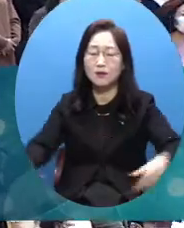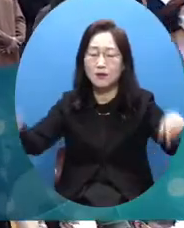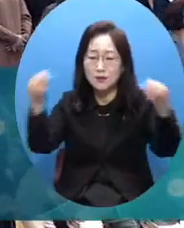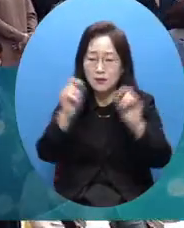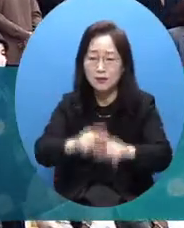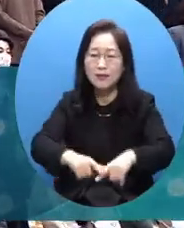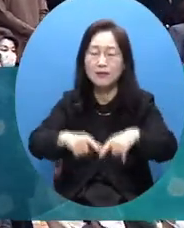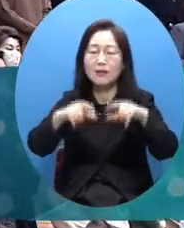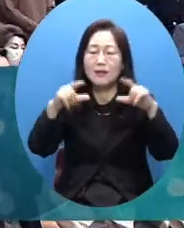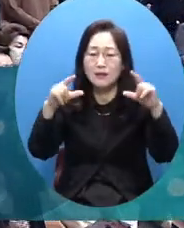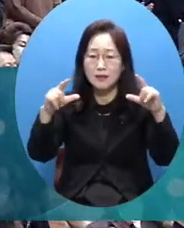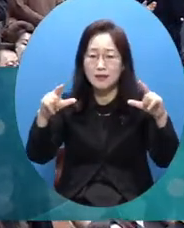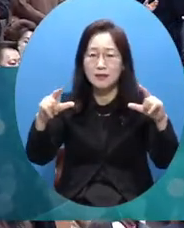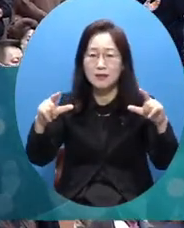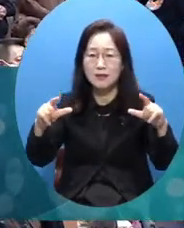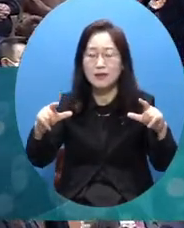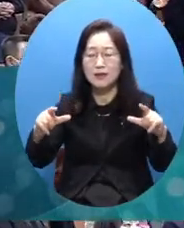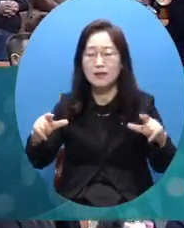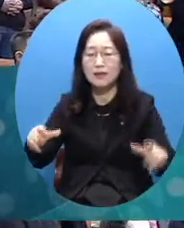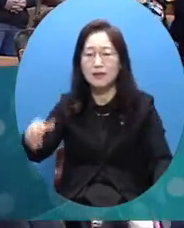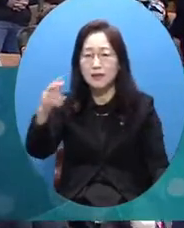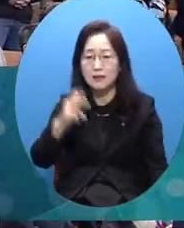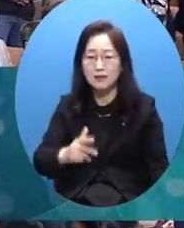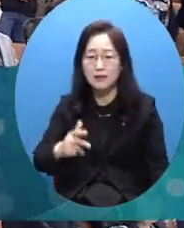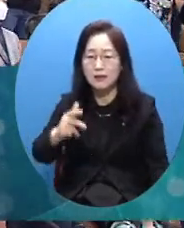for thine is the kingdom